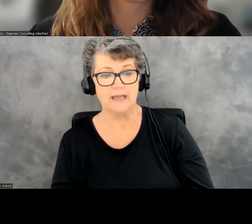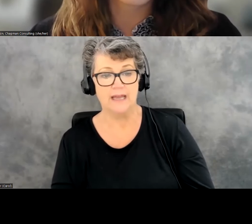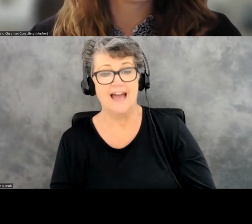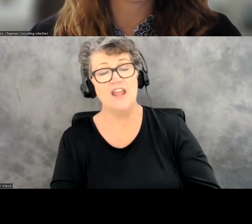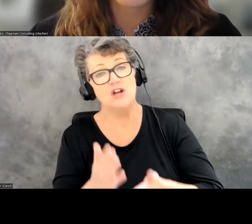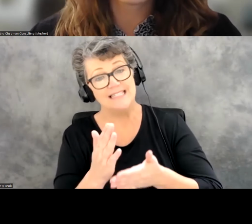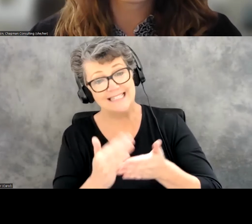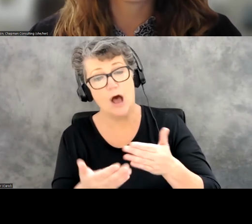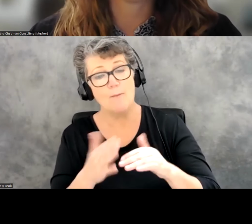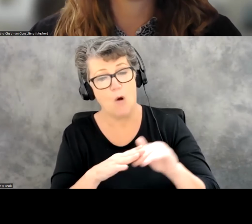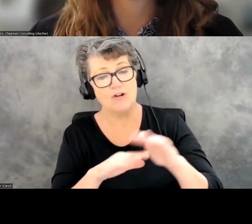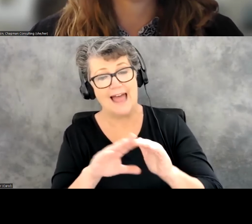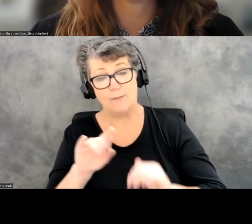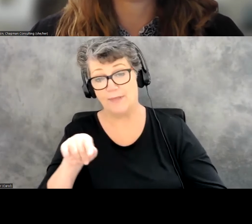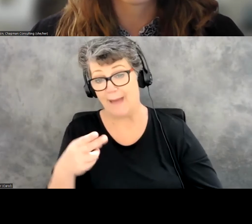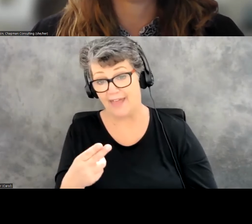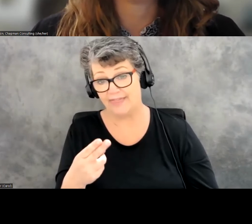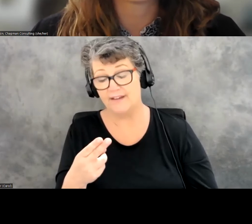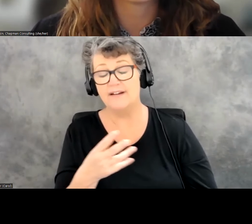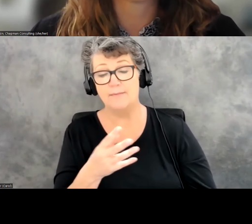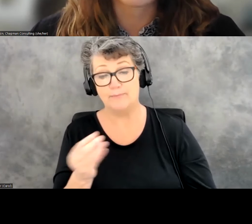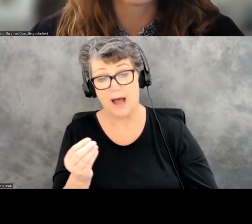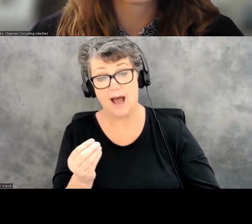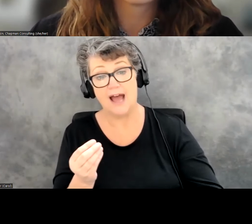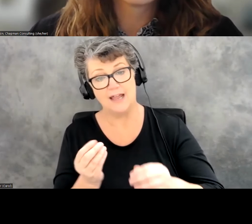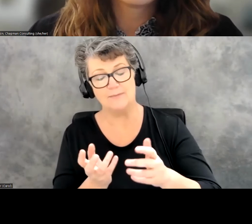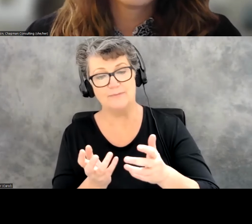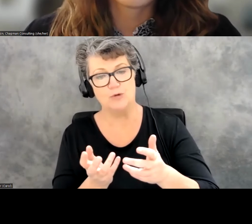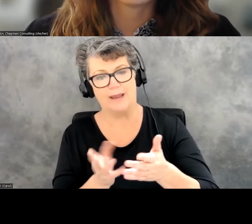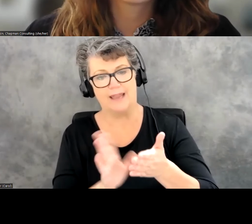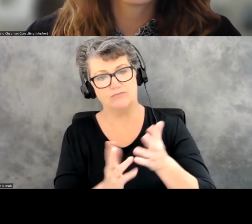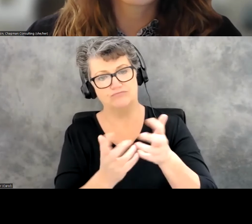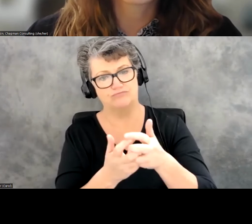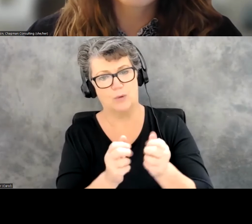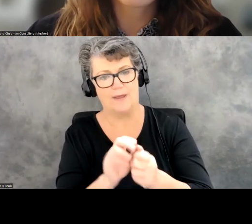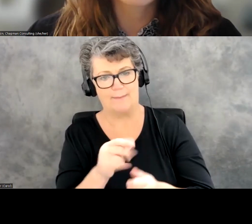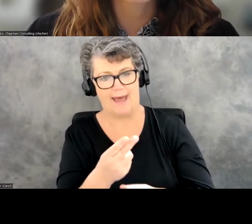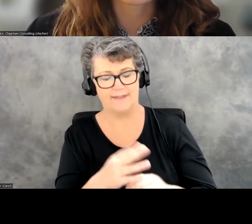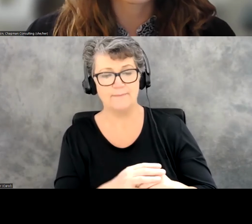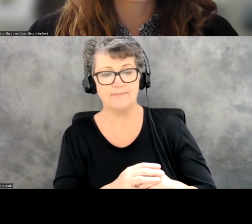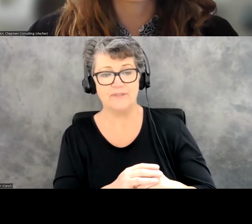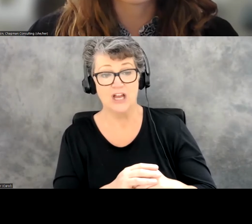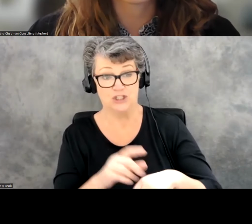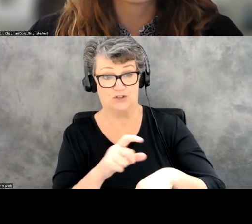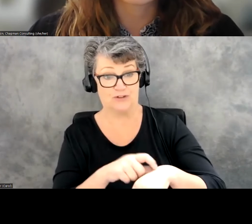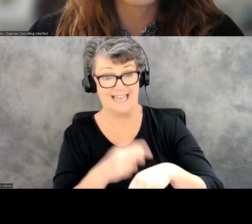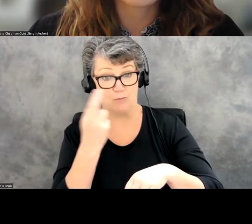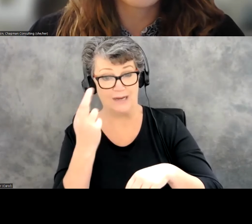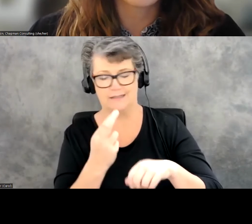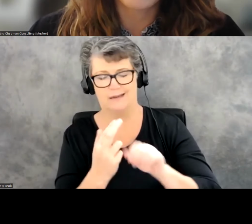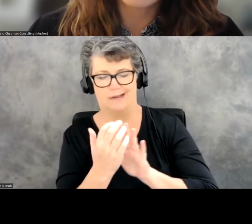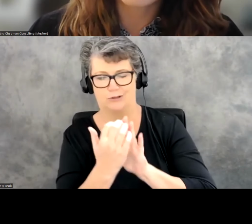scope overlap with PATH, but it is intended to be complementary to PATH. So for time purposes, I won't read through all these